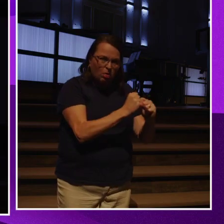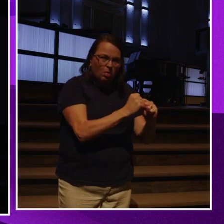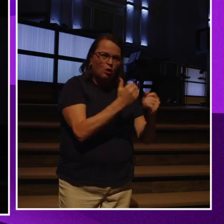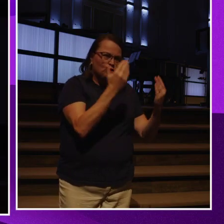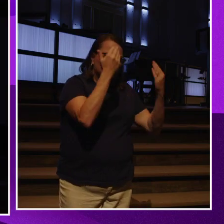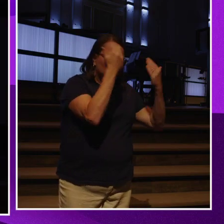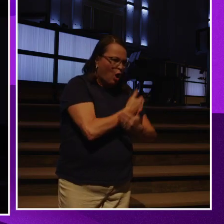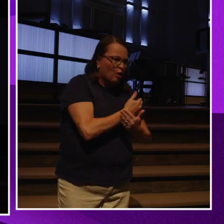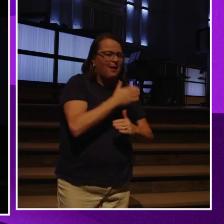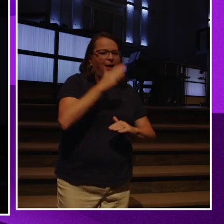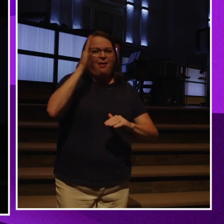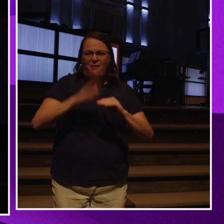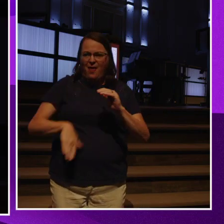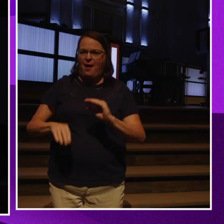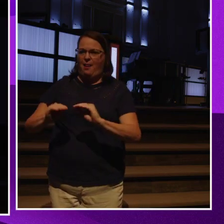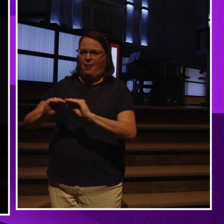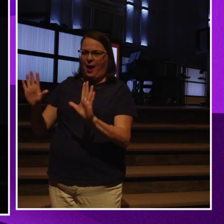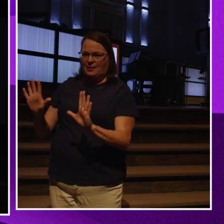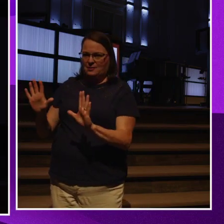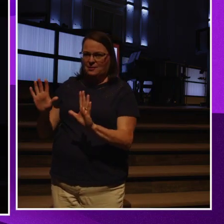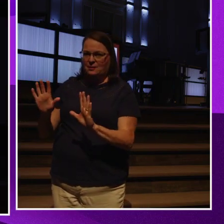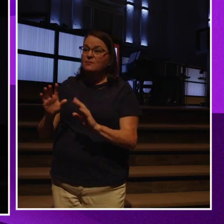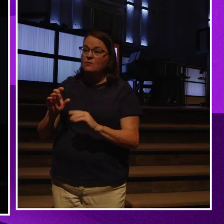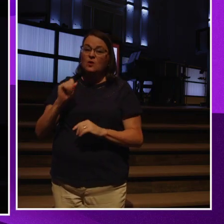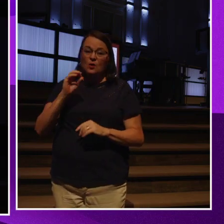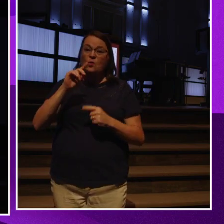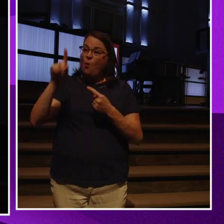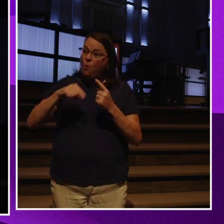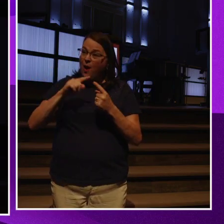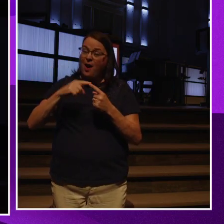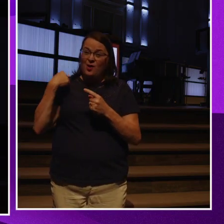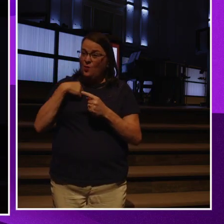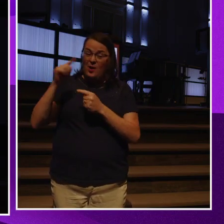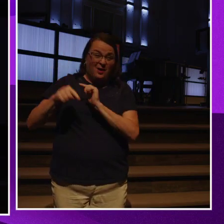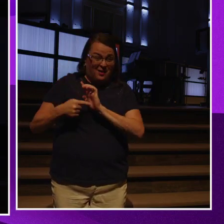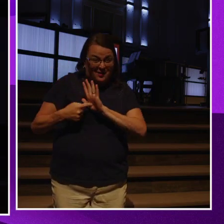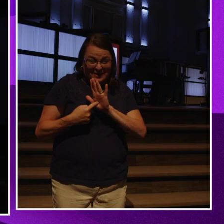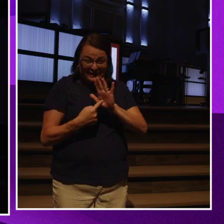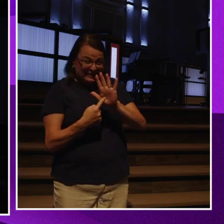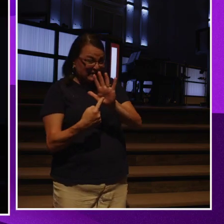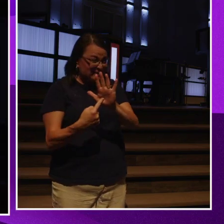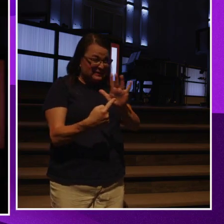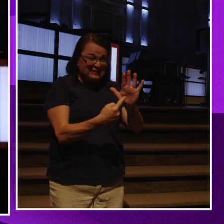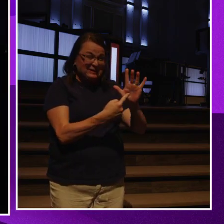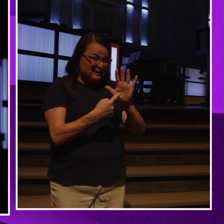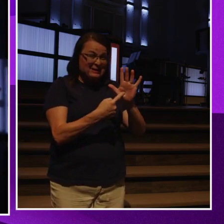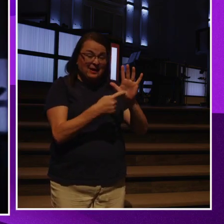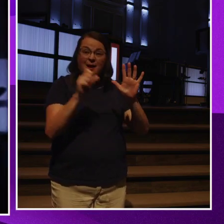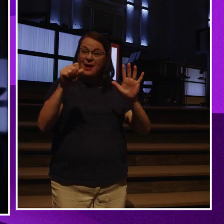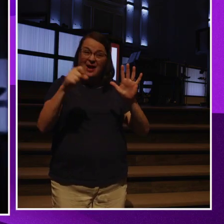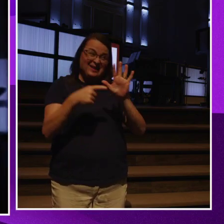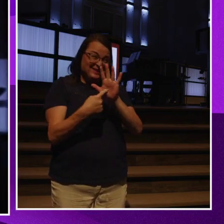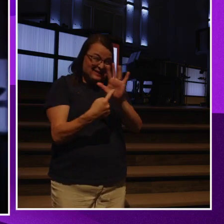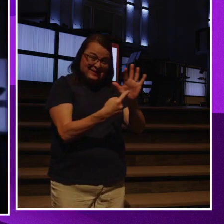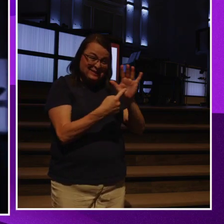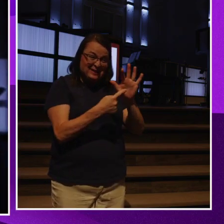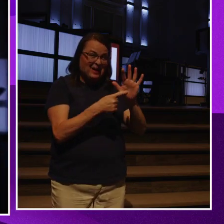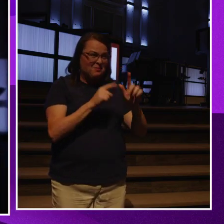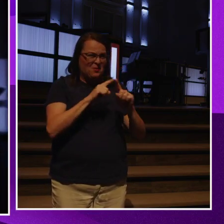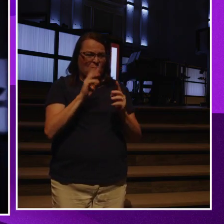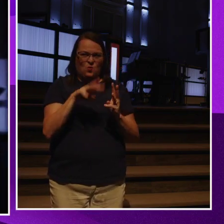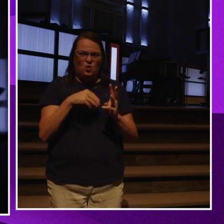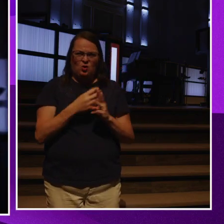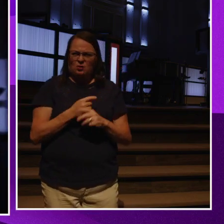light. And so when we live as light, when we shine, it sounds this wonderful. Yes, we're shining, but the world is not going to like